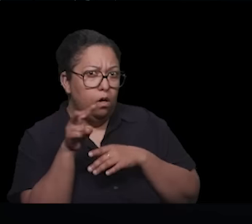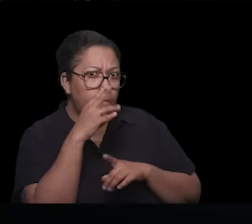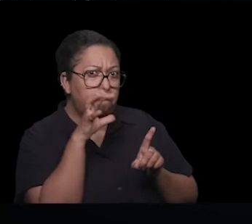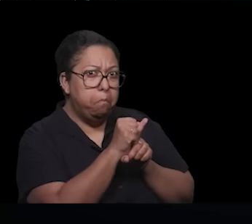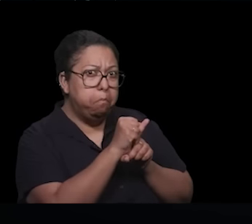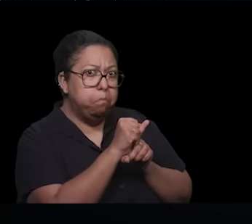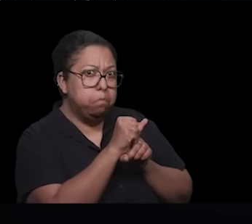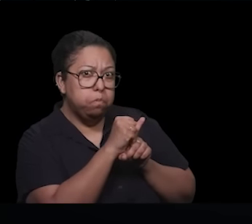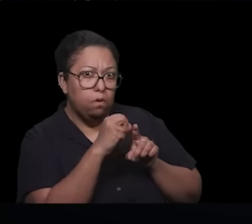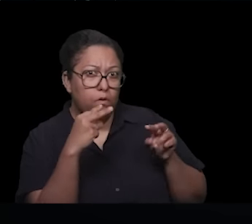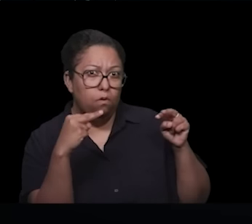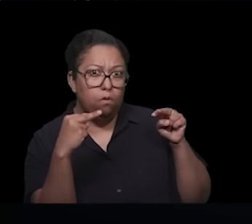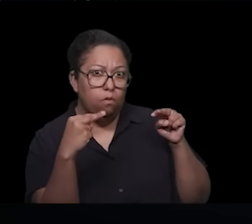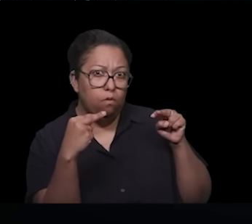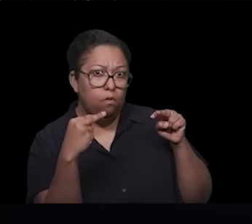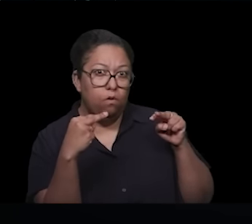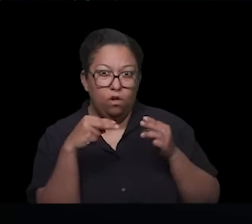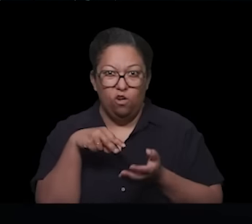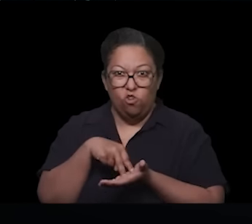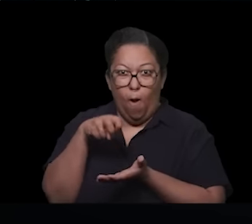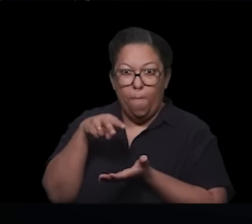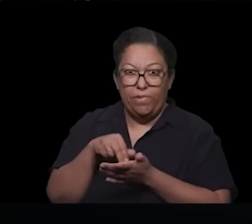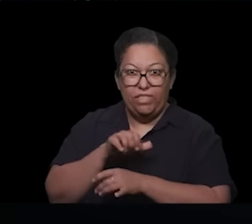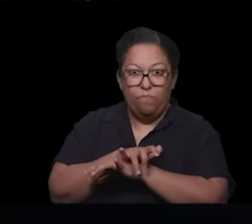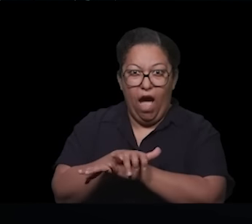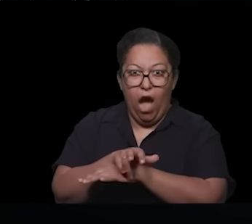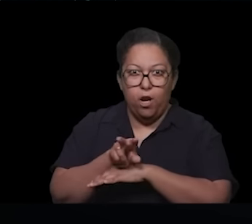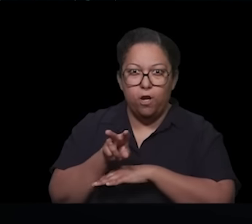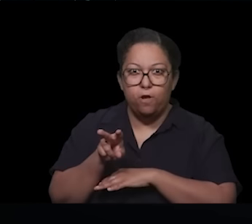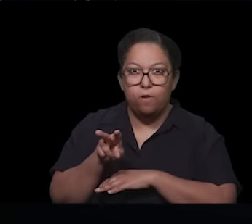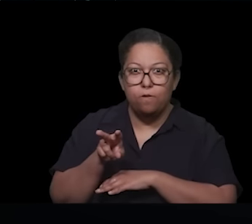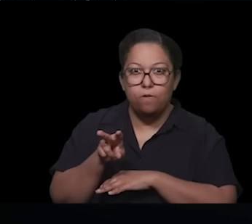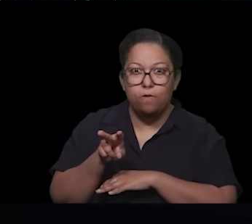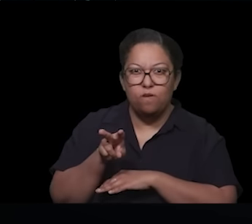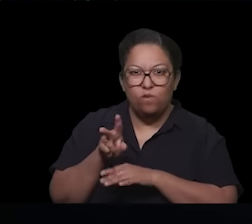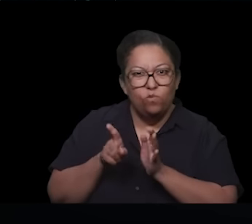and locks eyes with the spider. A jumping spider.